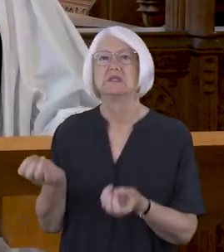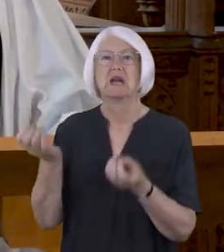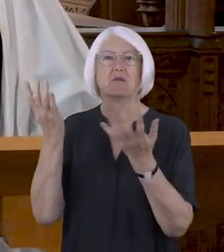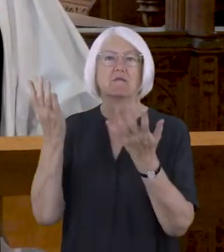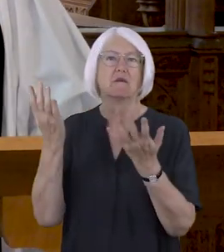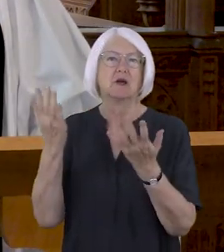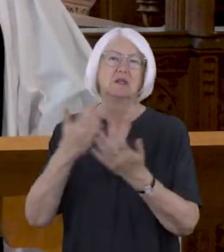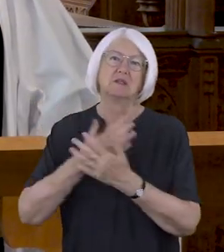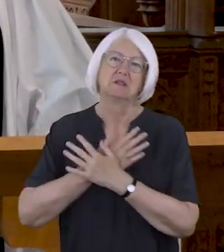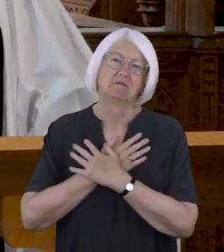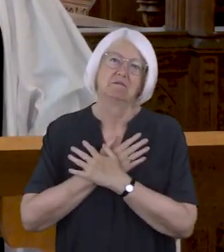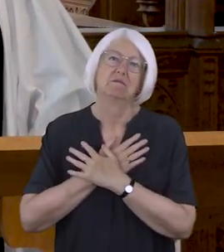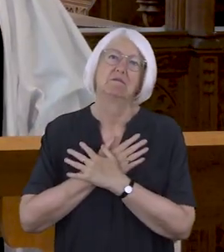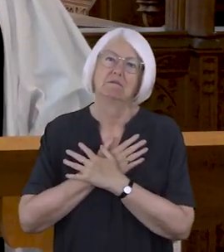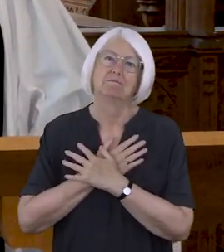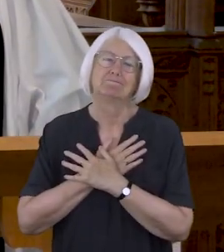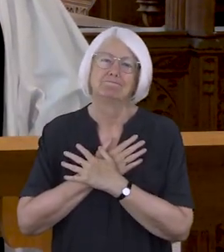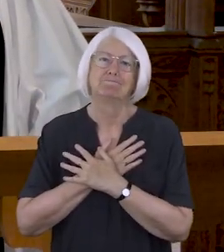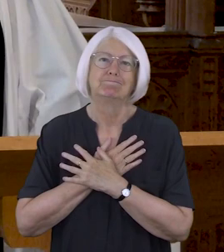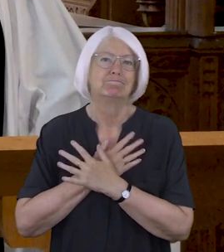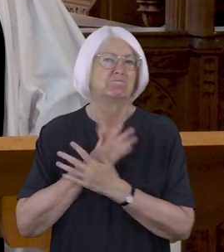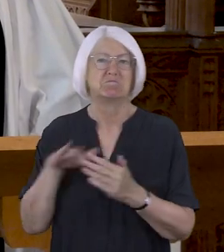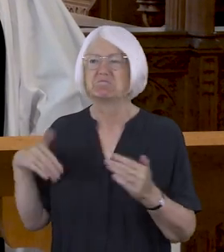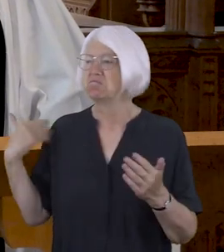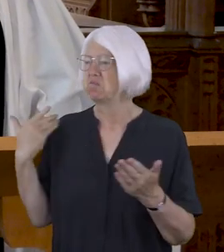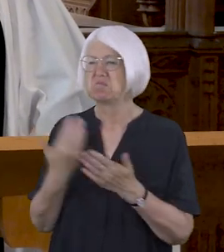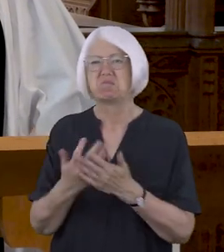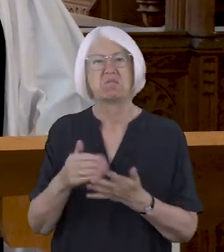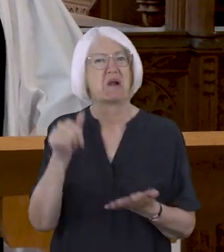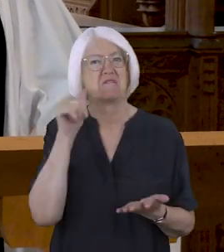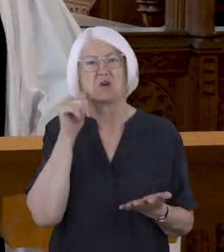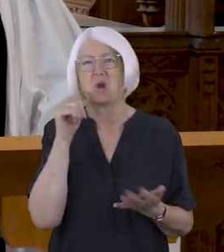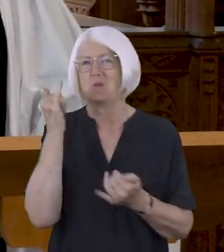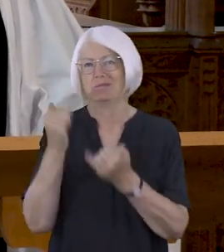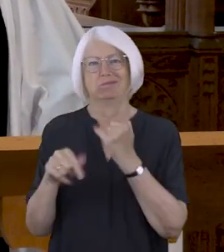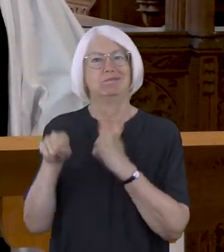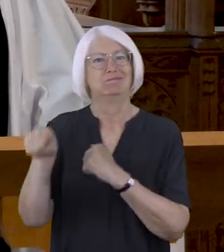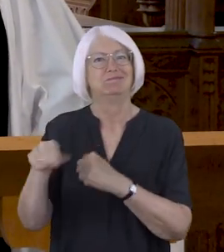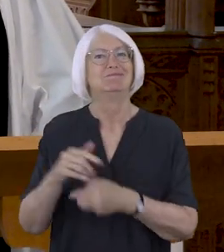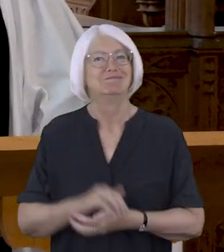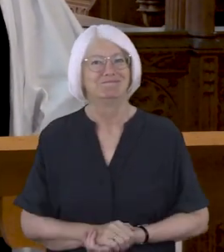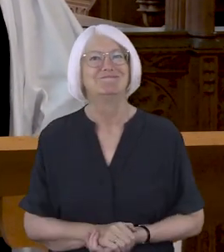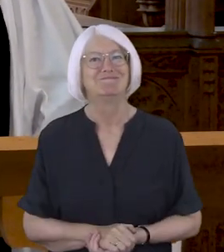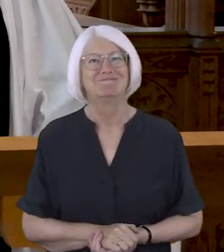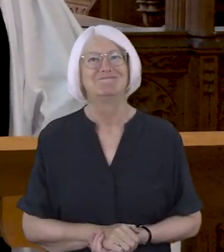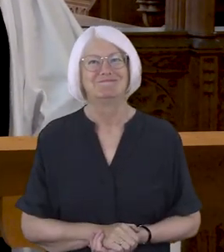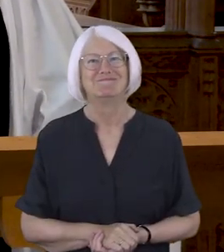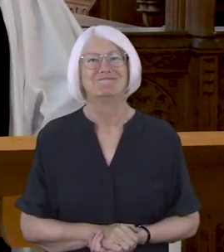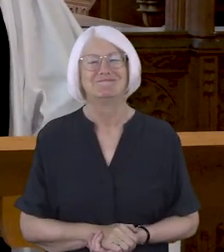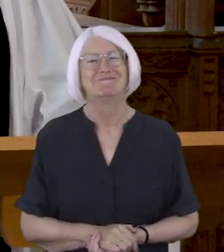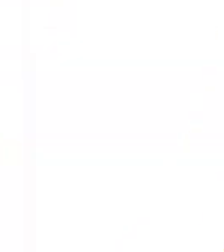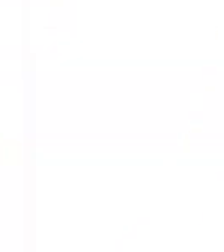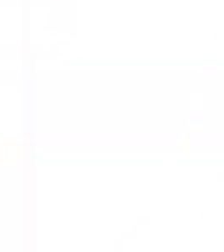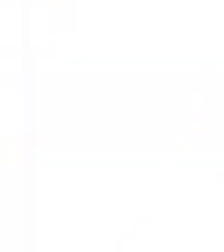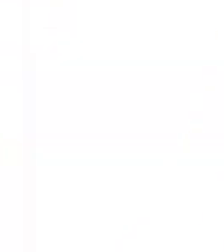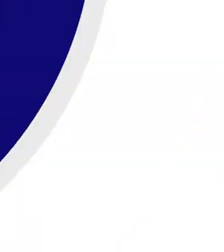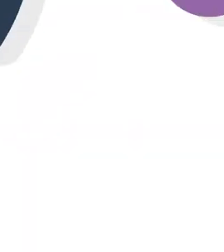is the greatest act of sacrifice, of love, that this universe has ever known.